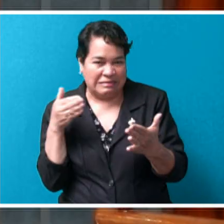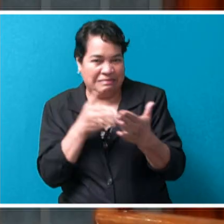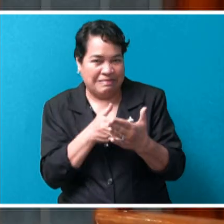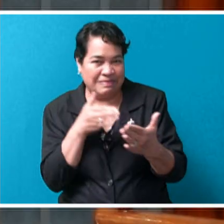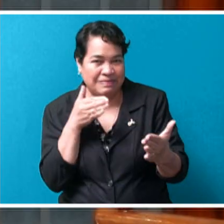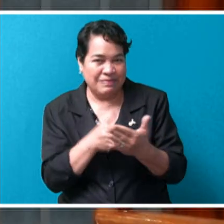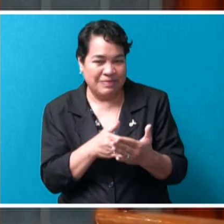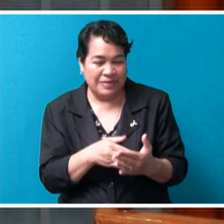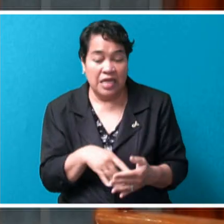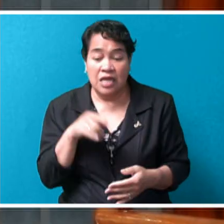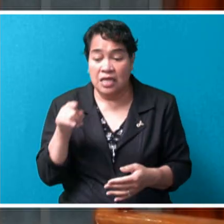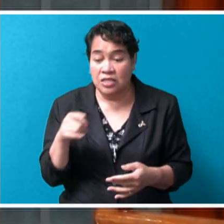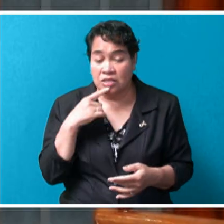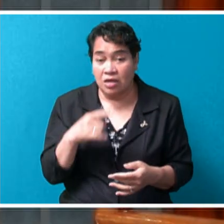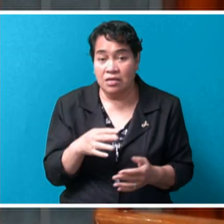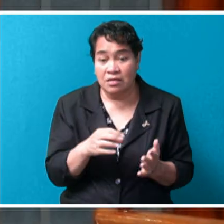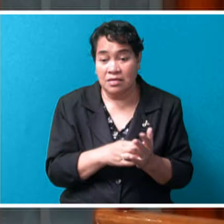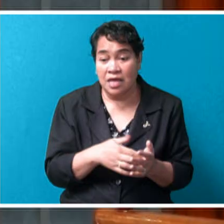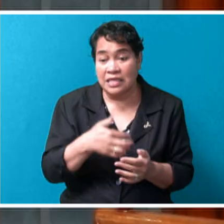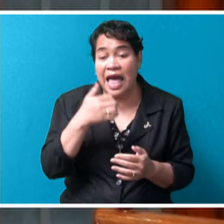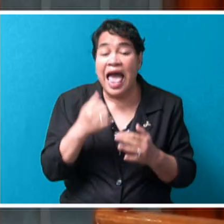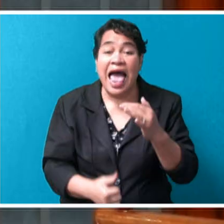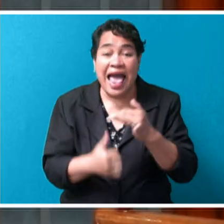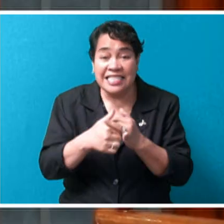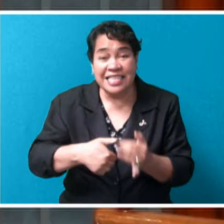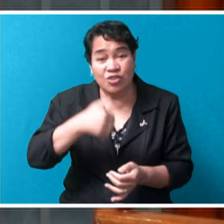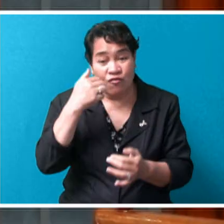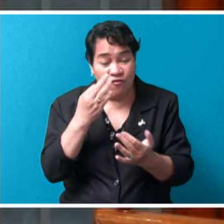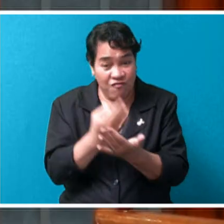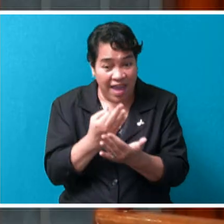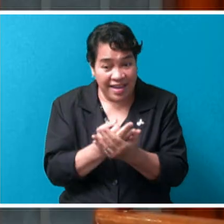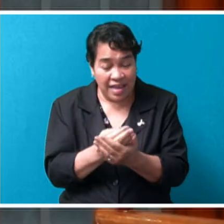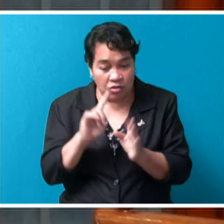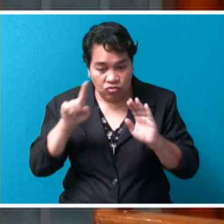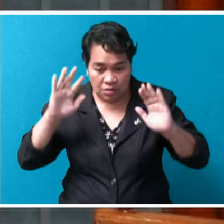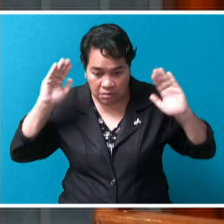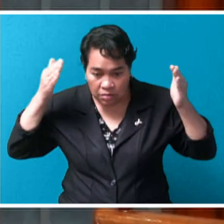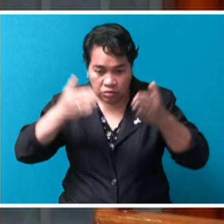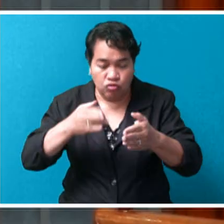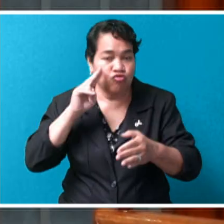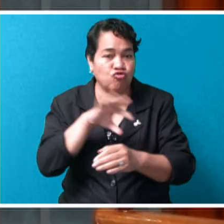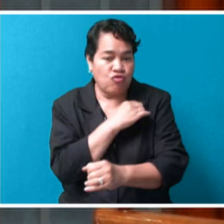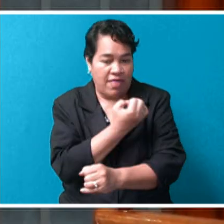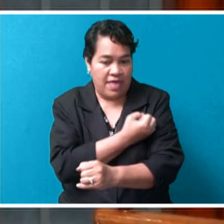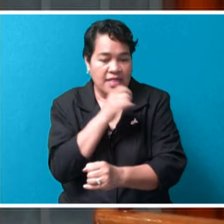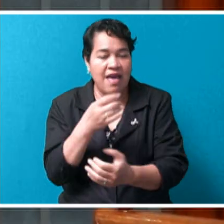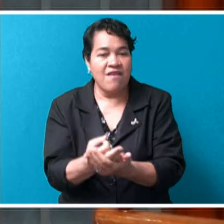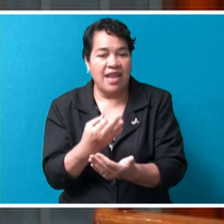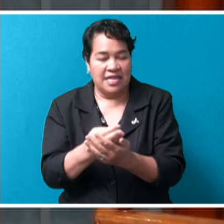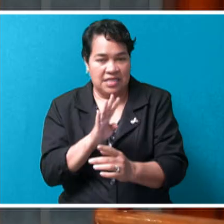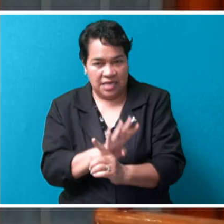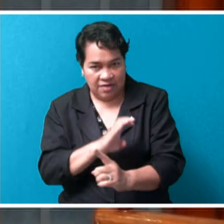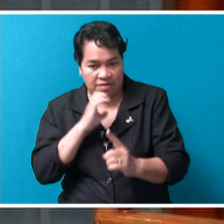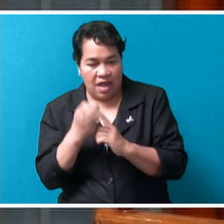Cluster 6, Honorable Speaker, access to finance zeroes in on strengthening the financing environment